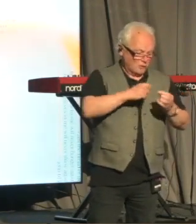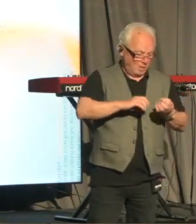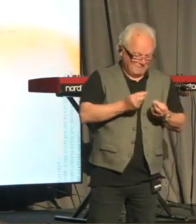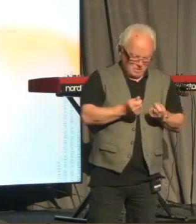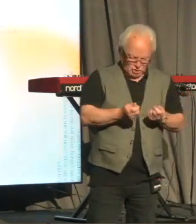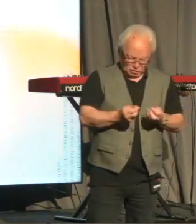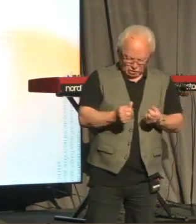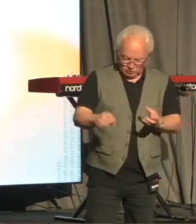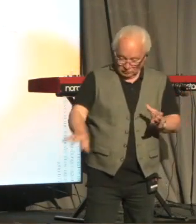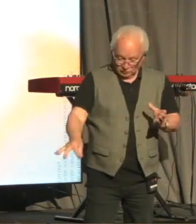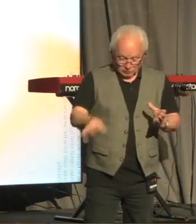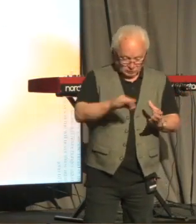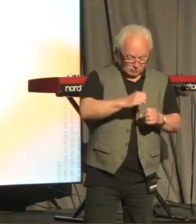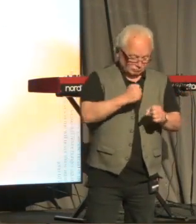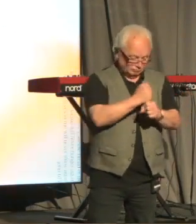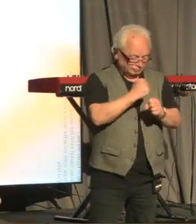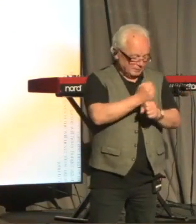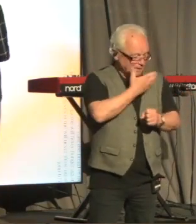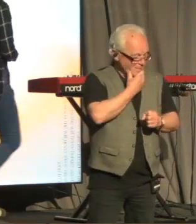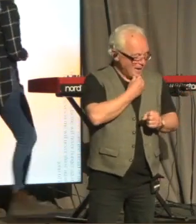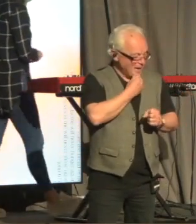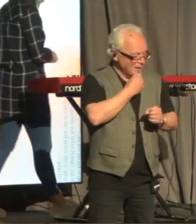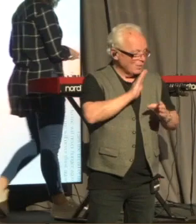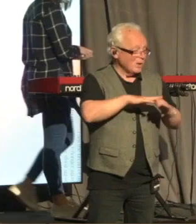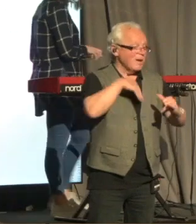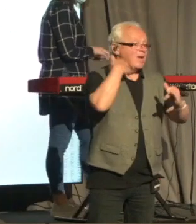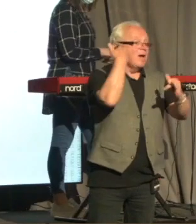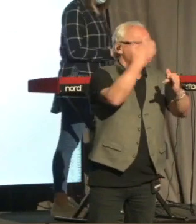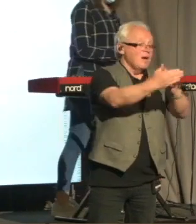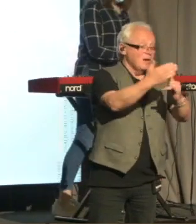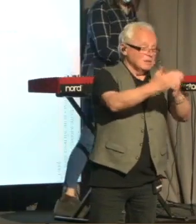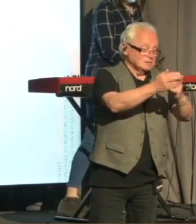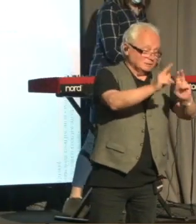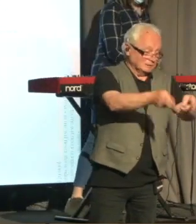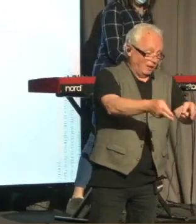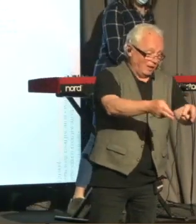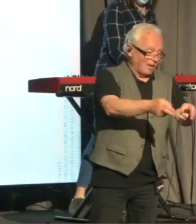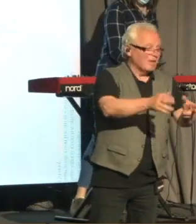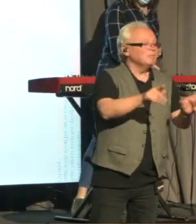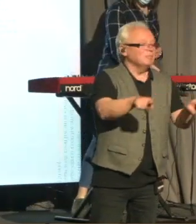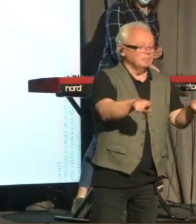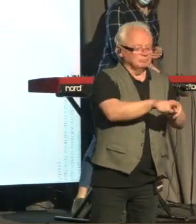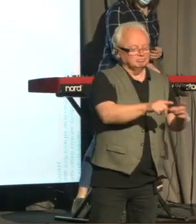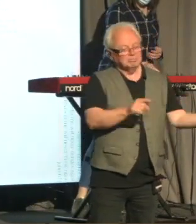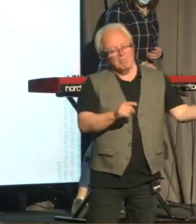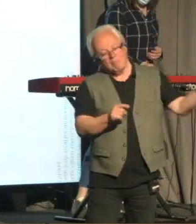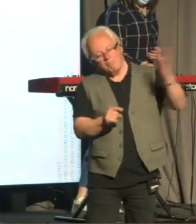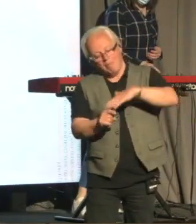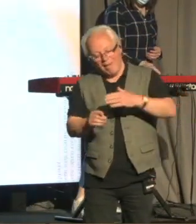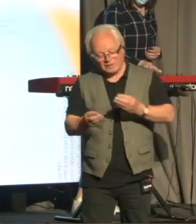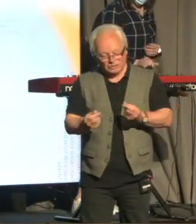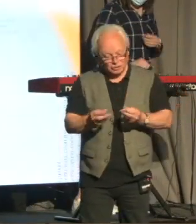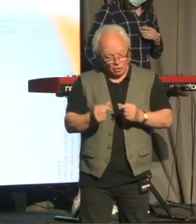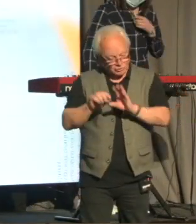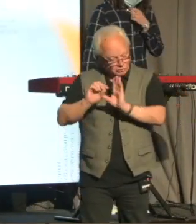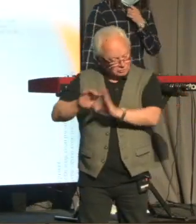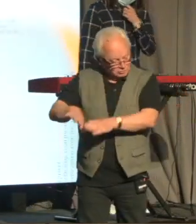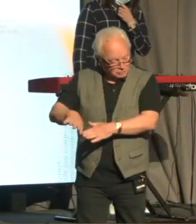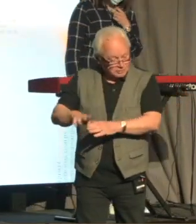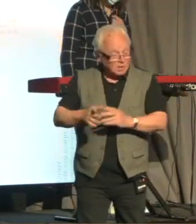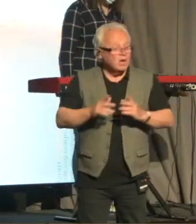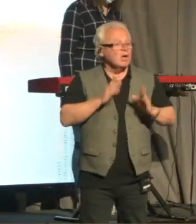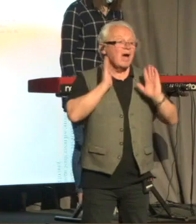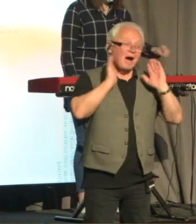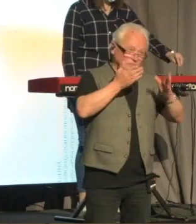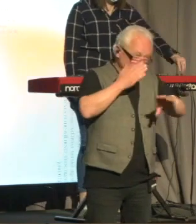will return. By the sweat of your face you shall eat